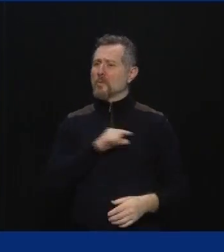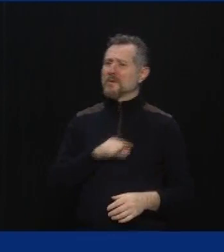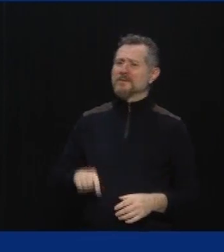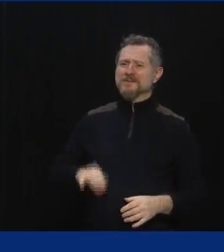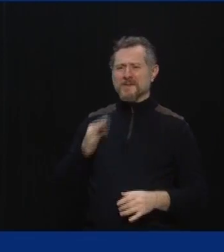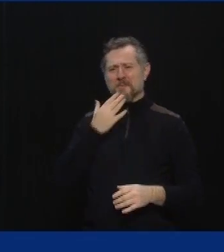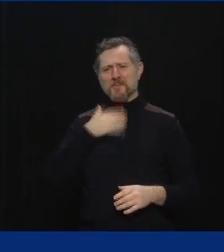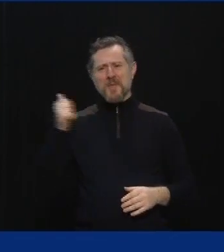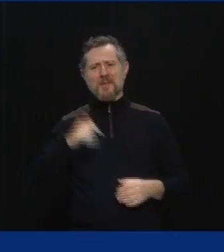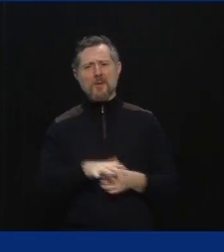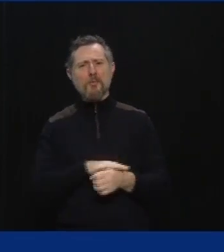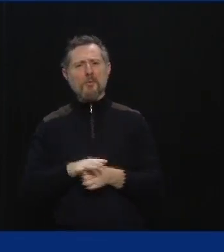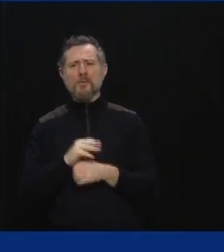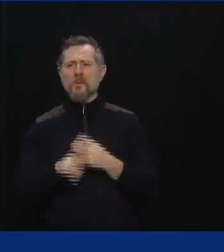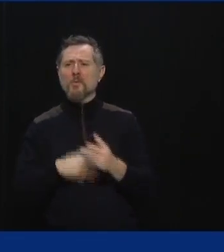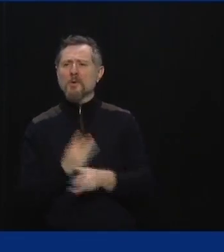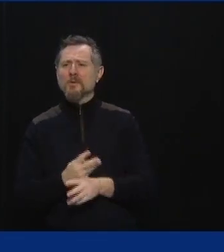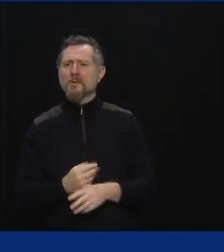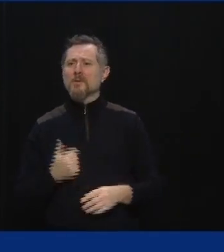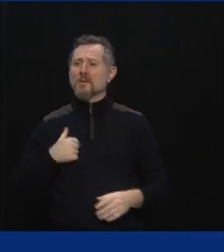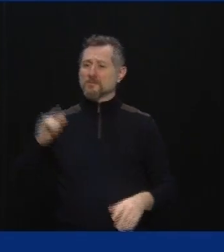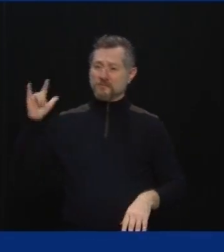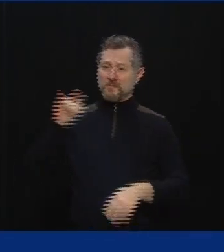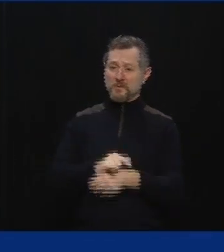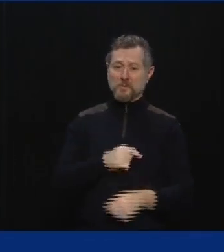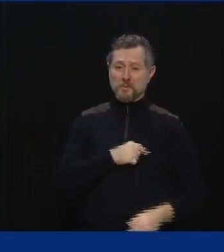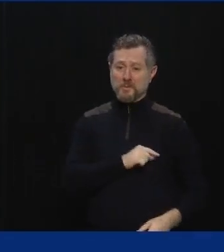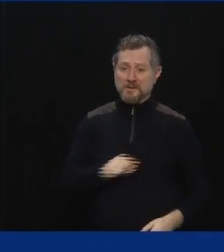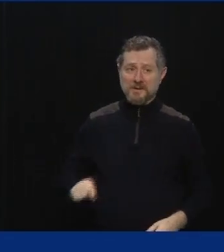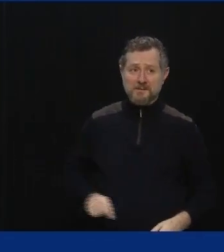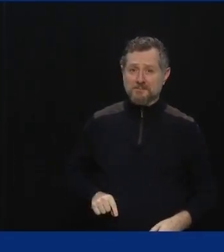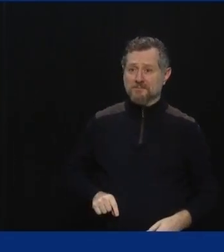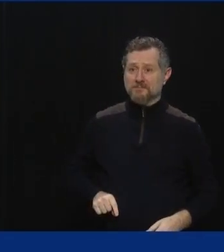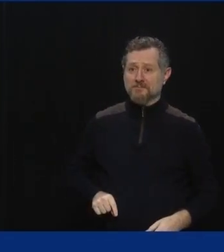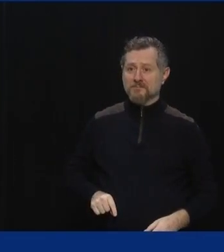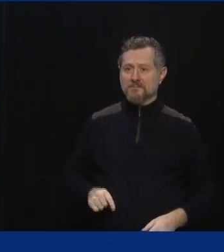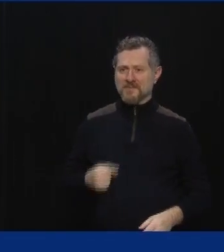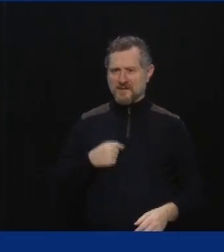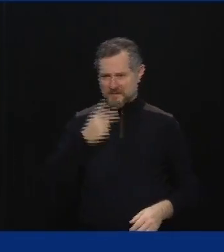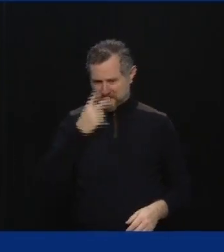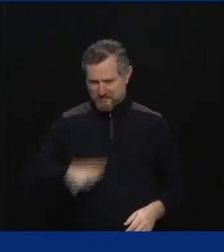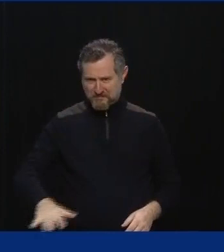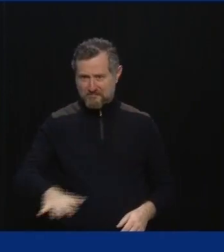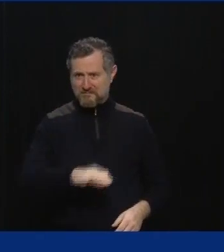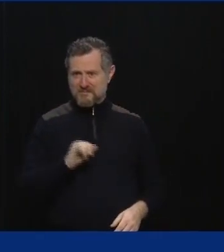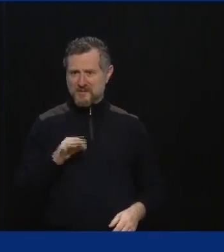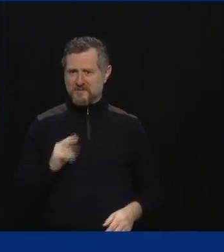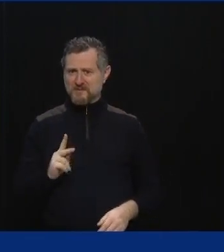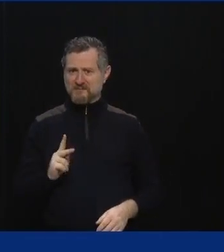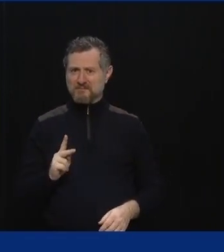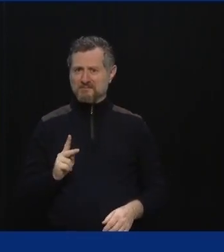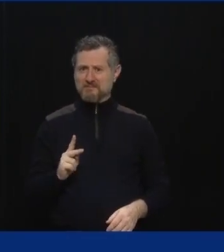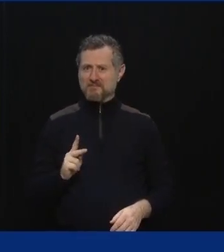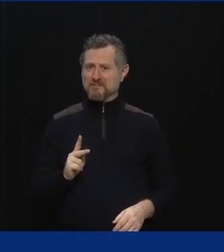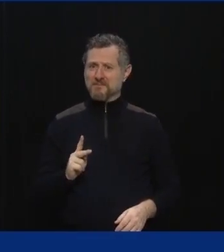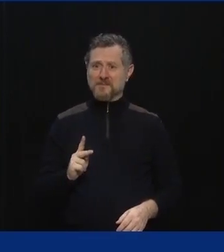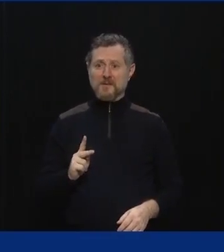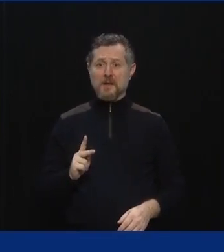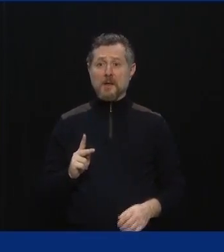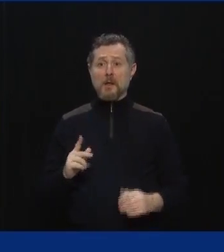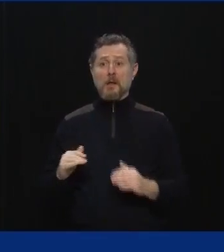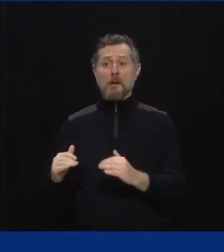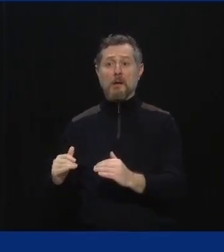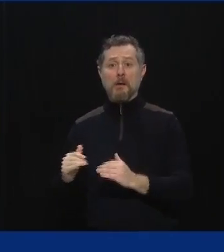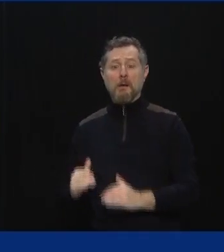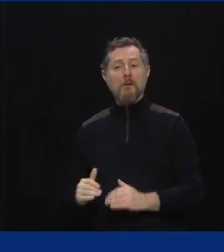you come through Queens, we don't want you to think, all right, I won't say the third world country thing, but